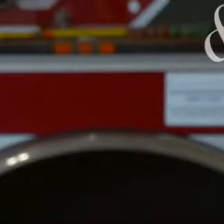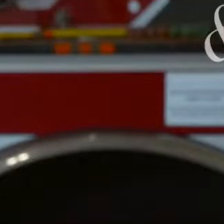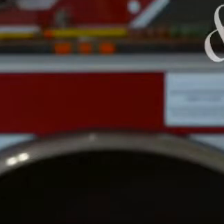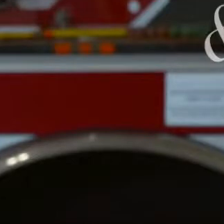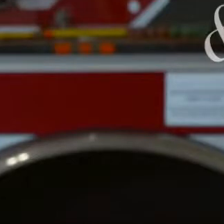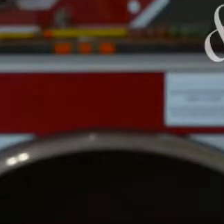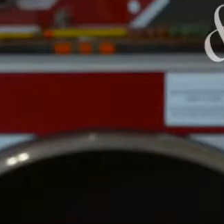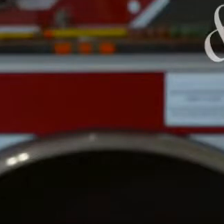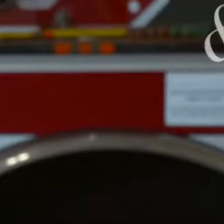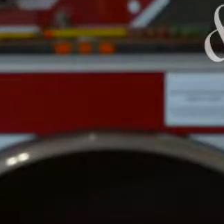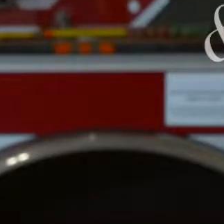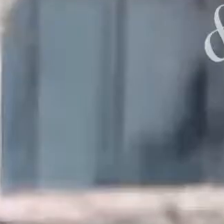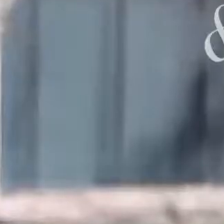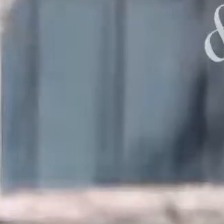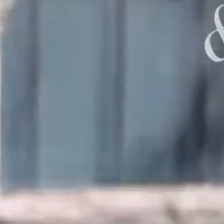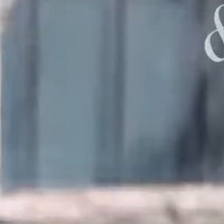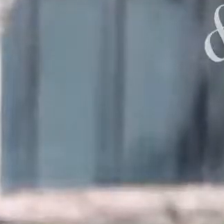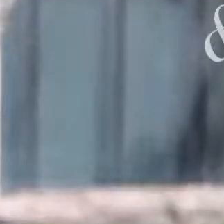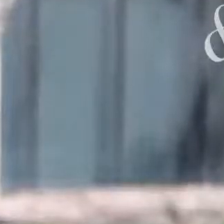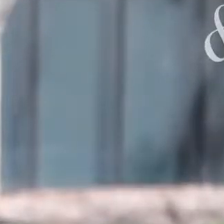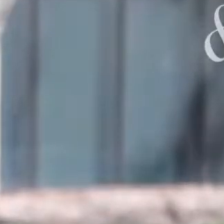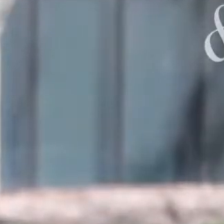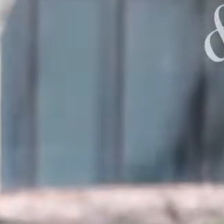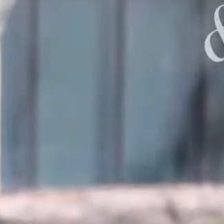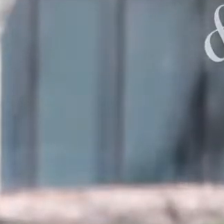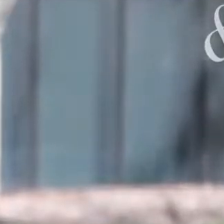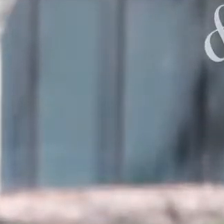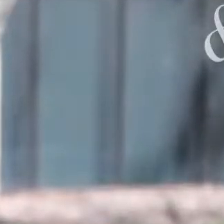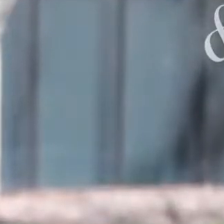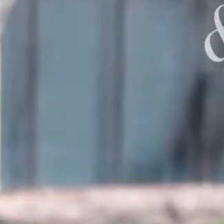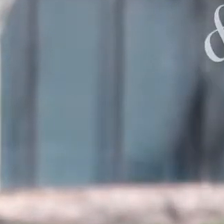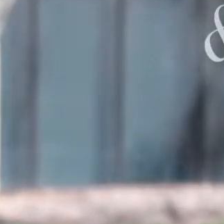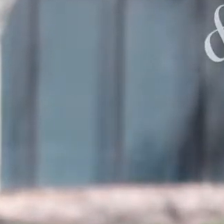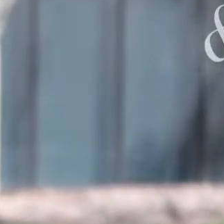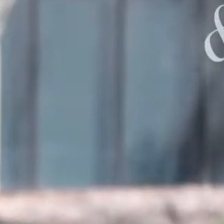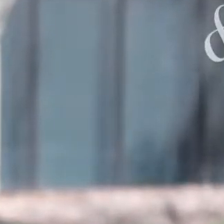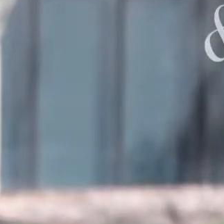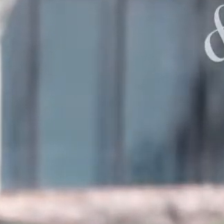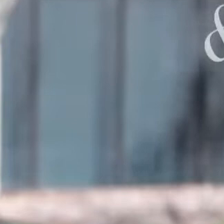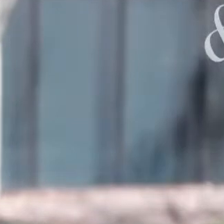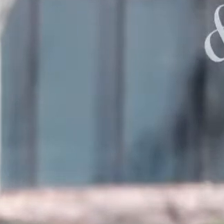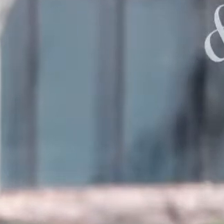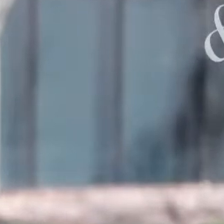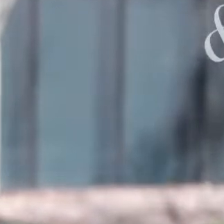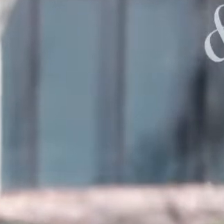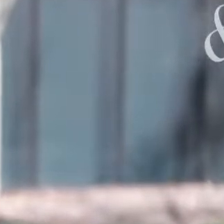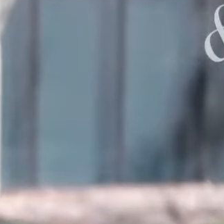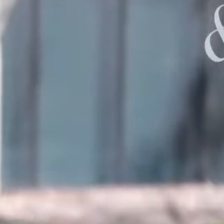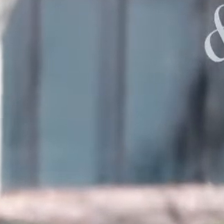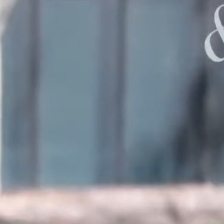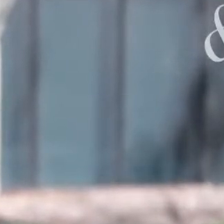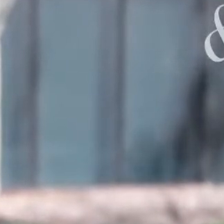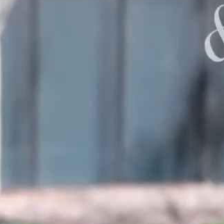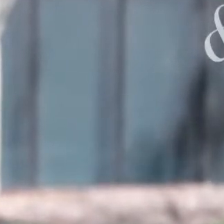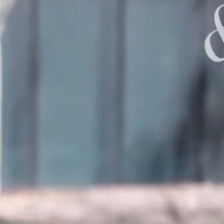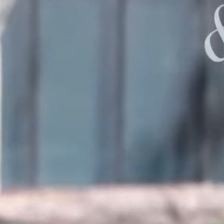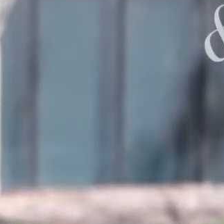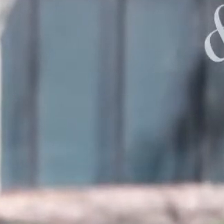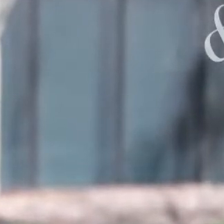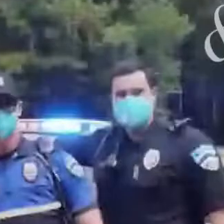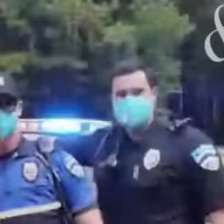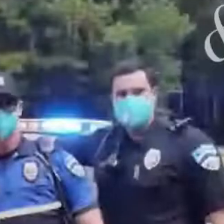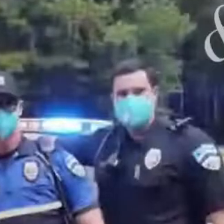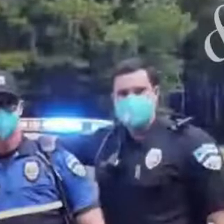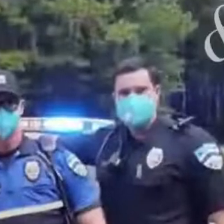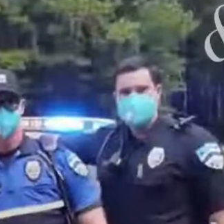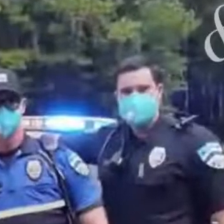8,000 opportunities to spread the virus. We have to make sure that our community feels safe, not only by us protecting them,